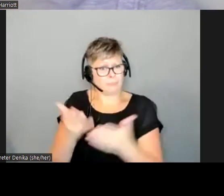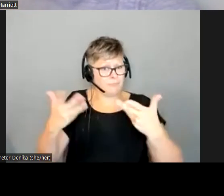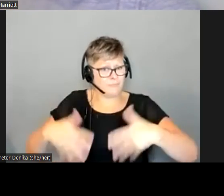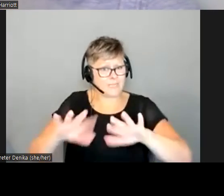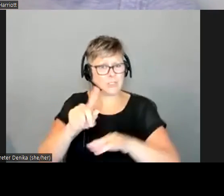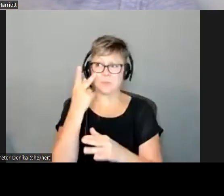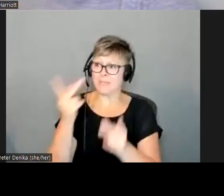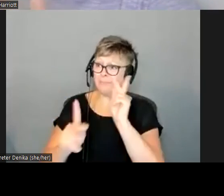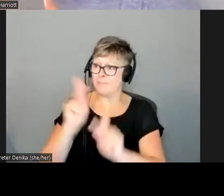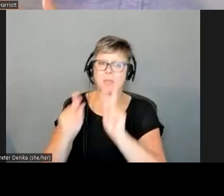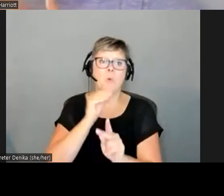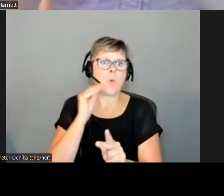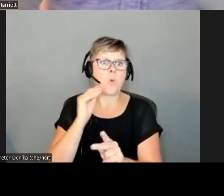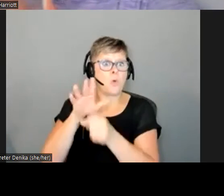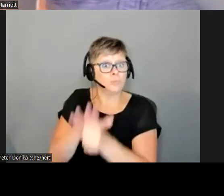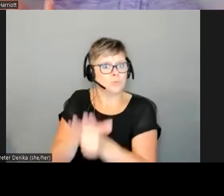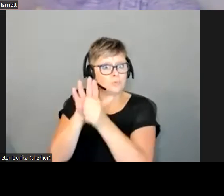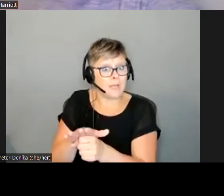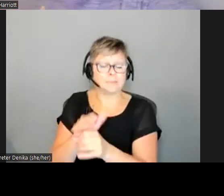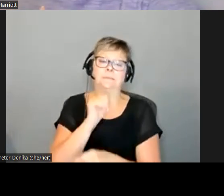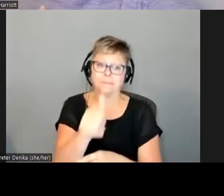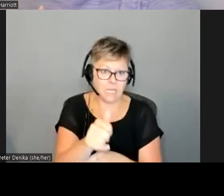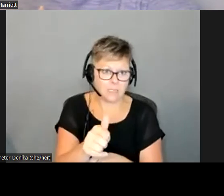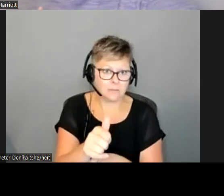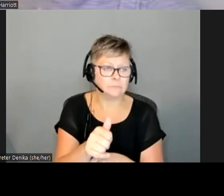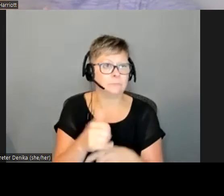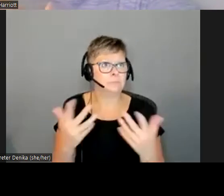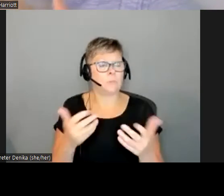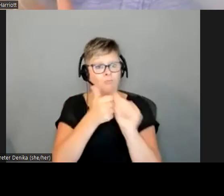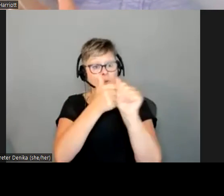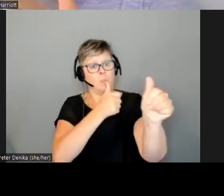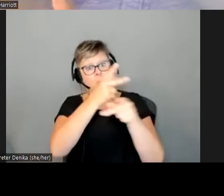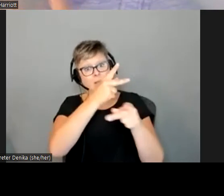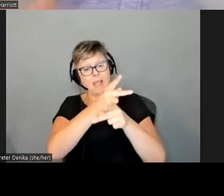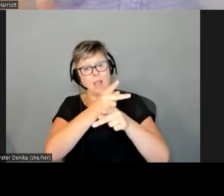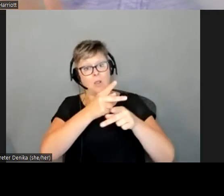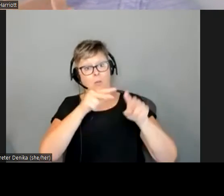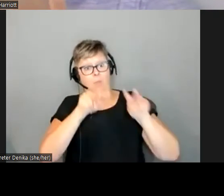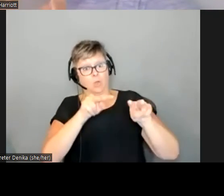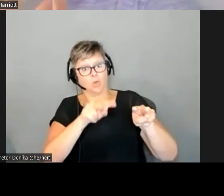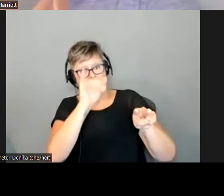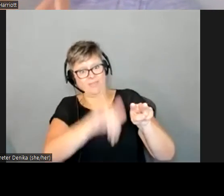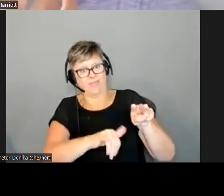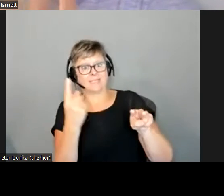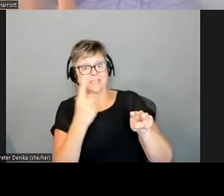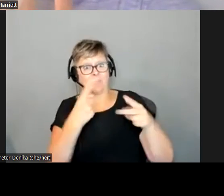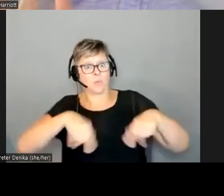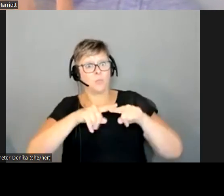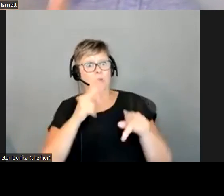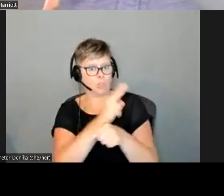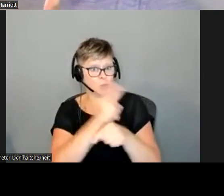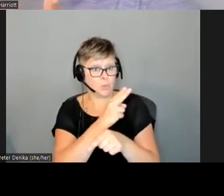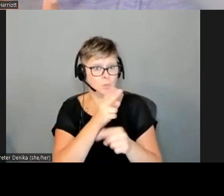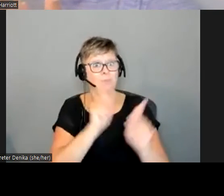home. There are things in place, like I mentioned, remote care monitoring, which is a device that we use. It's similar to what people would